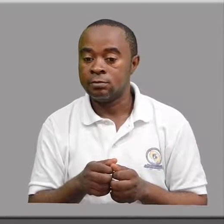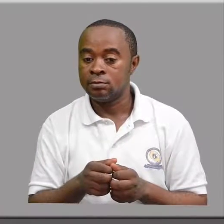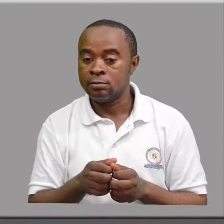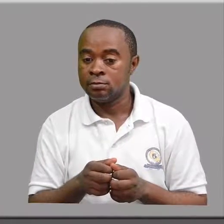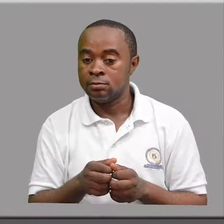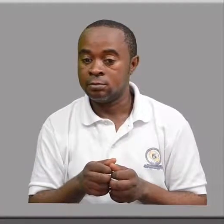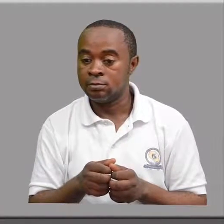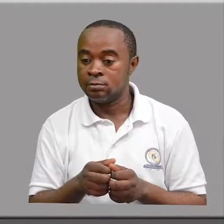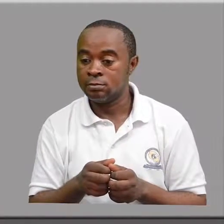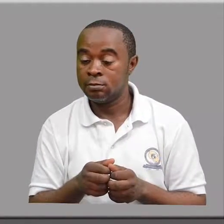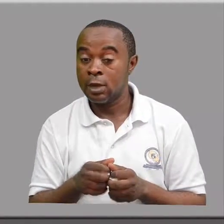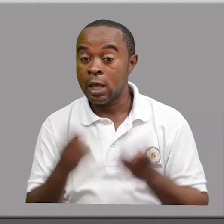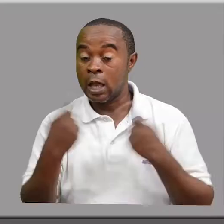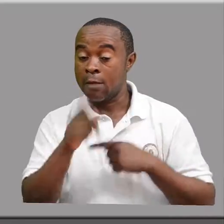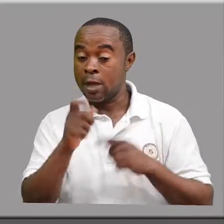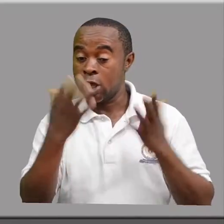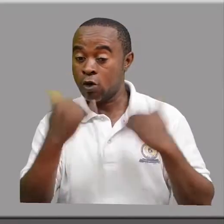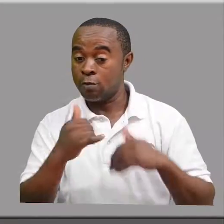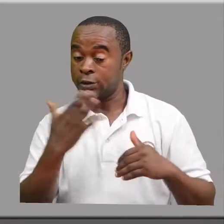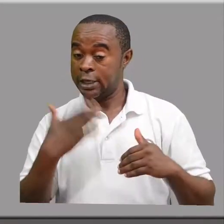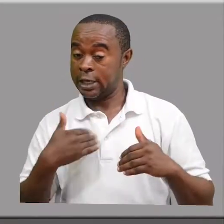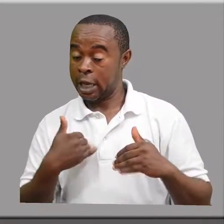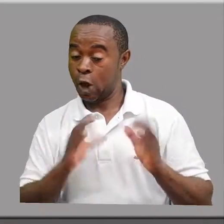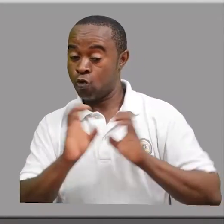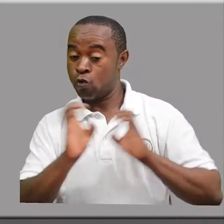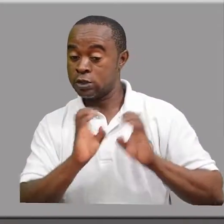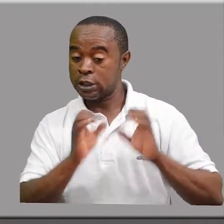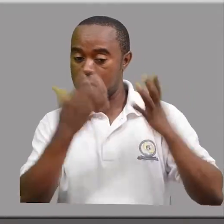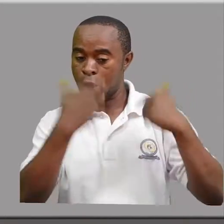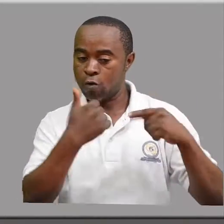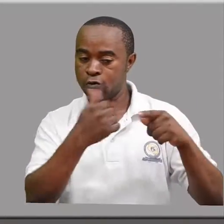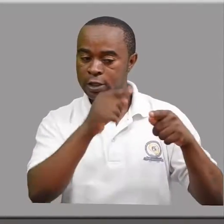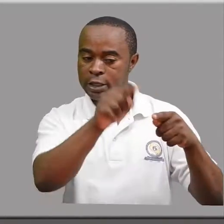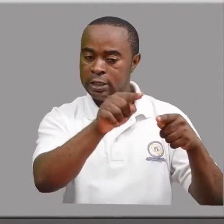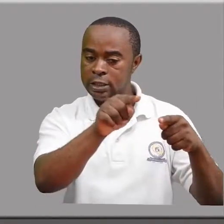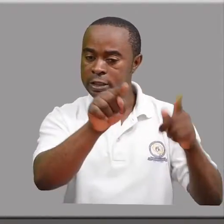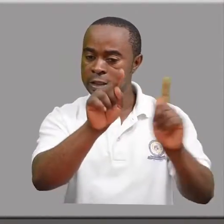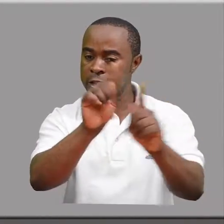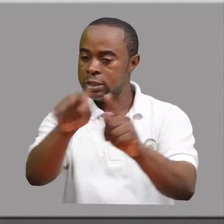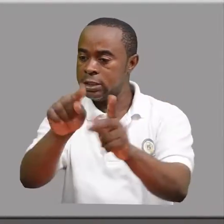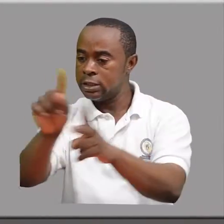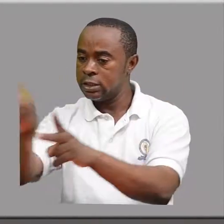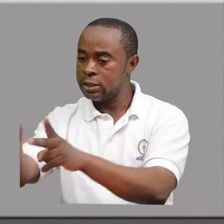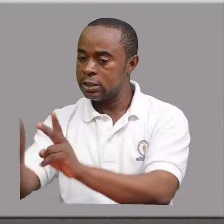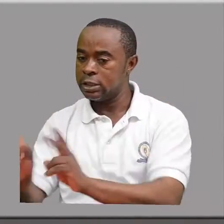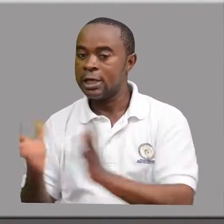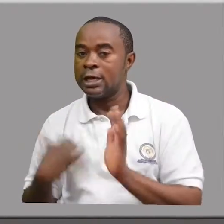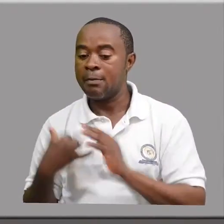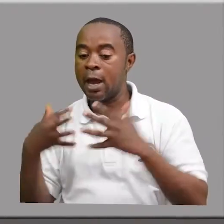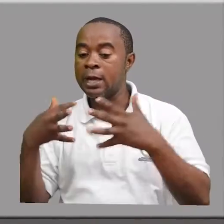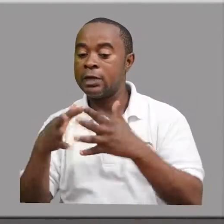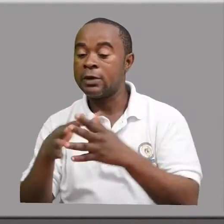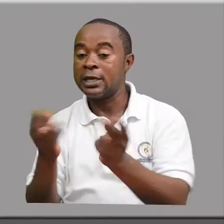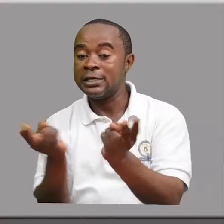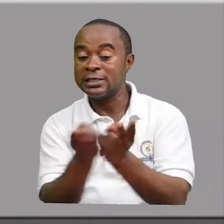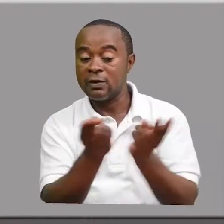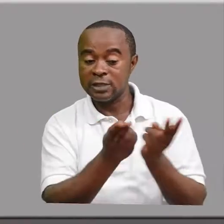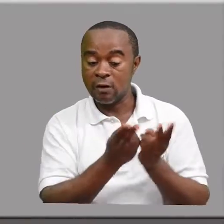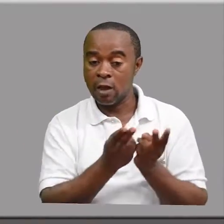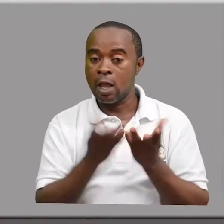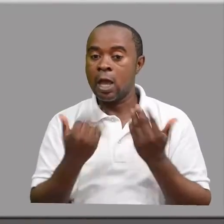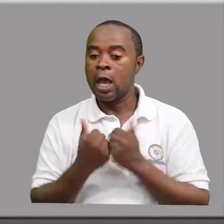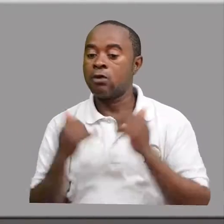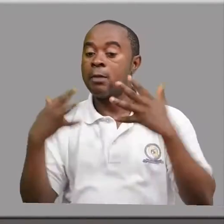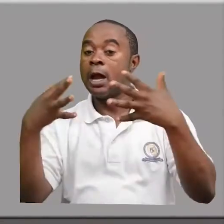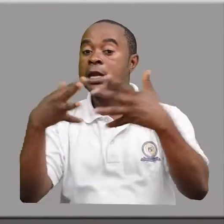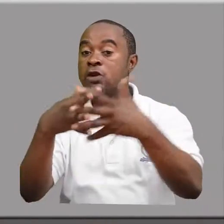a computer to communicate with the other computer on the network, if in the same network or to another network, it